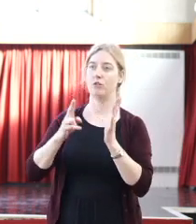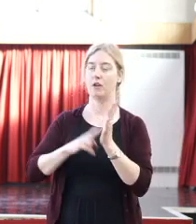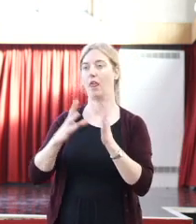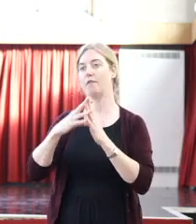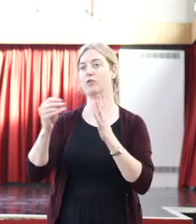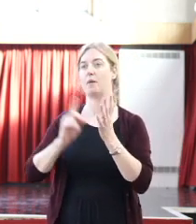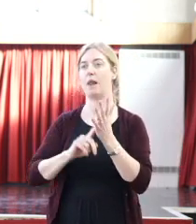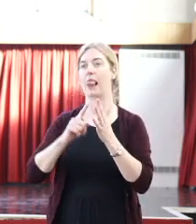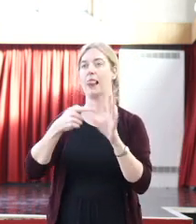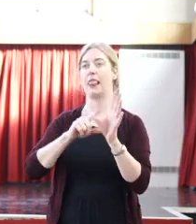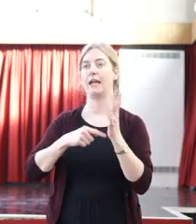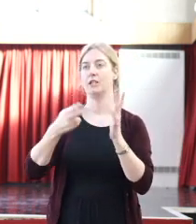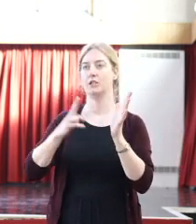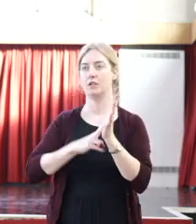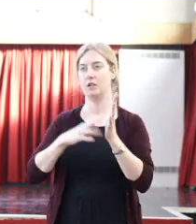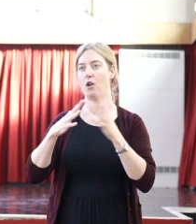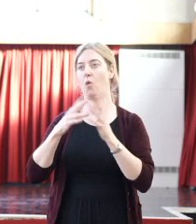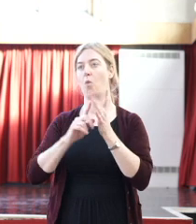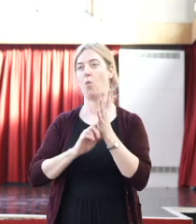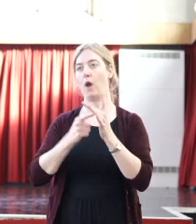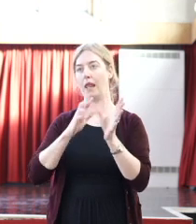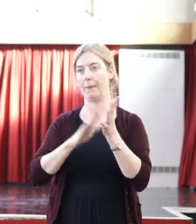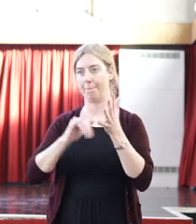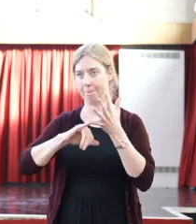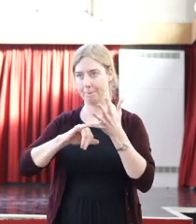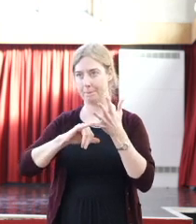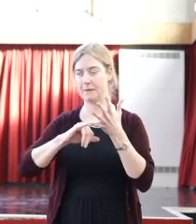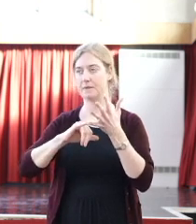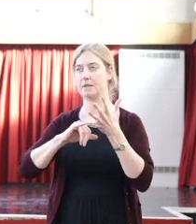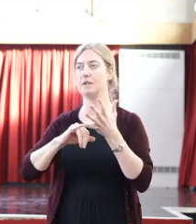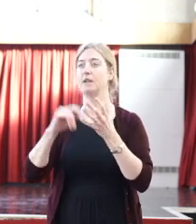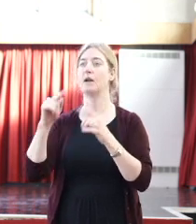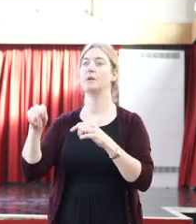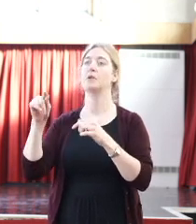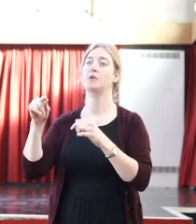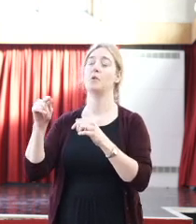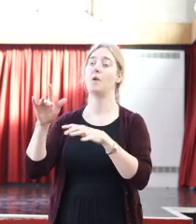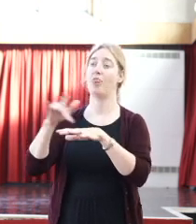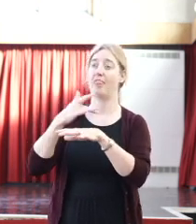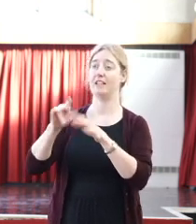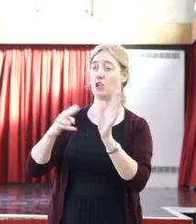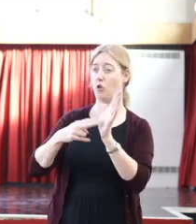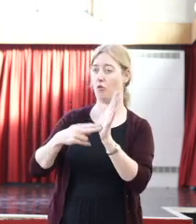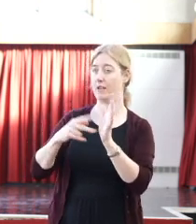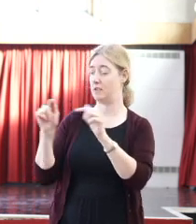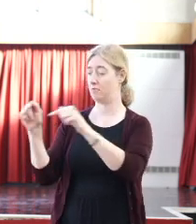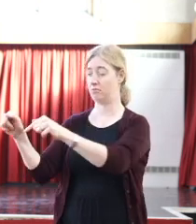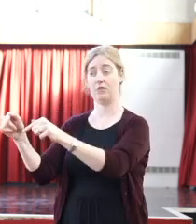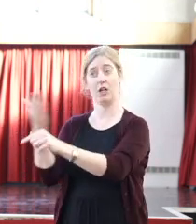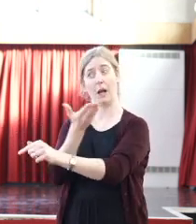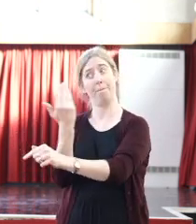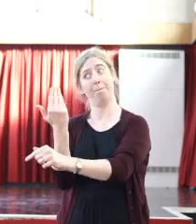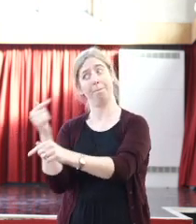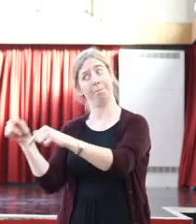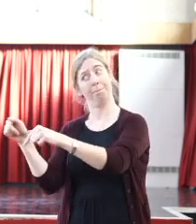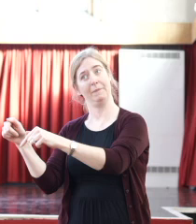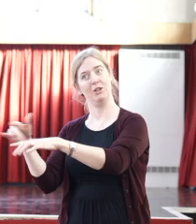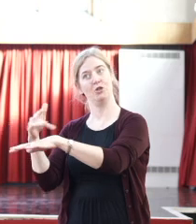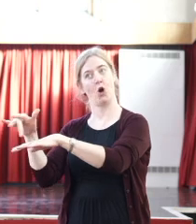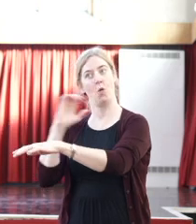Williams, coming to the Theatre Royal Norwich, with everyone talking about Jamie soon. It's a plug. I'm hoping for commission from Theatre Royal Norwich for that